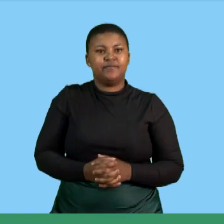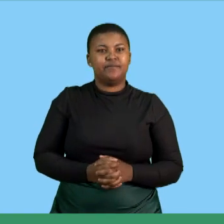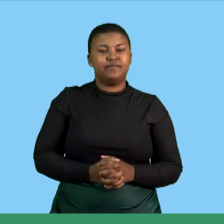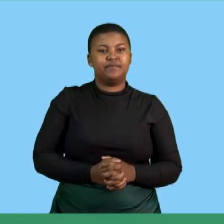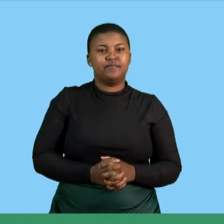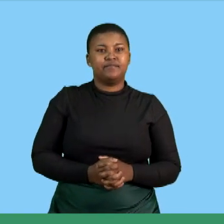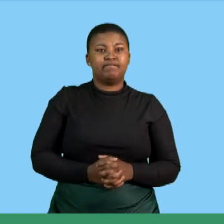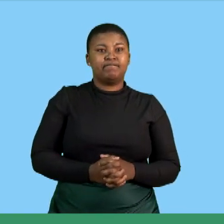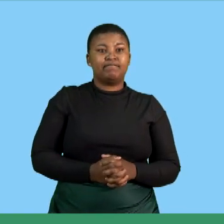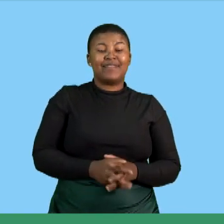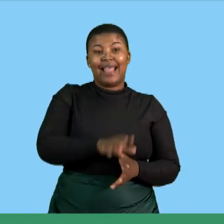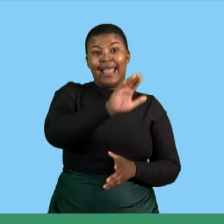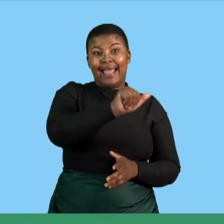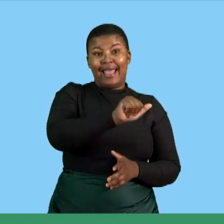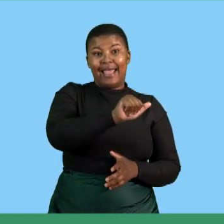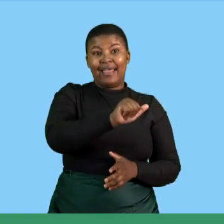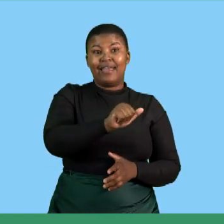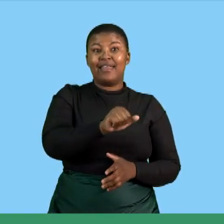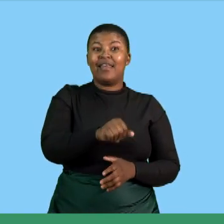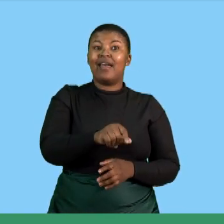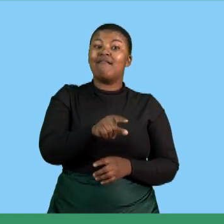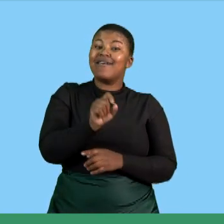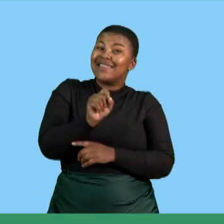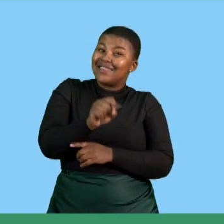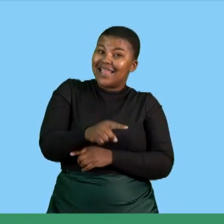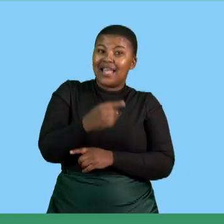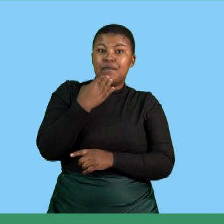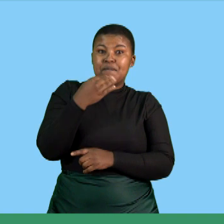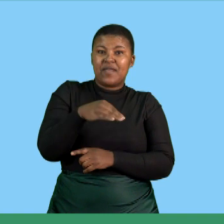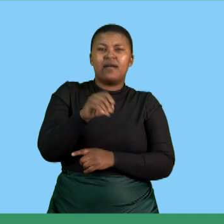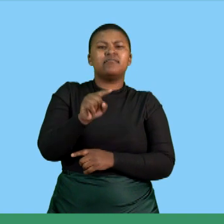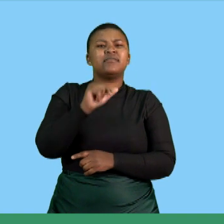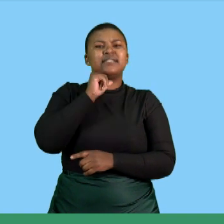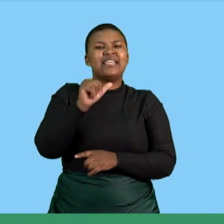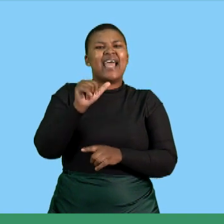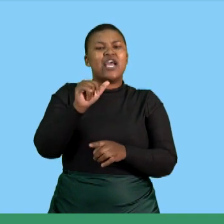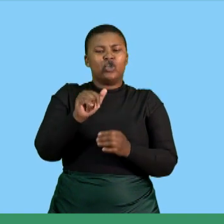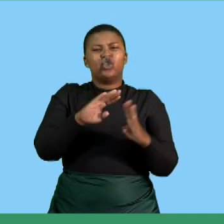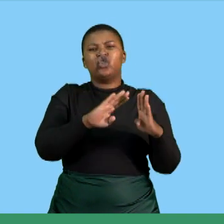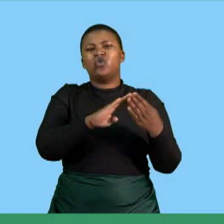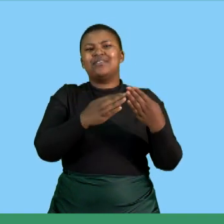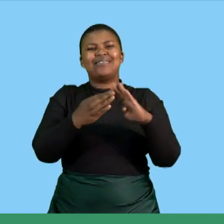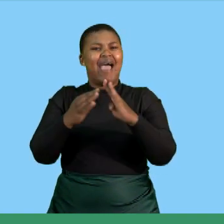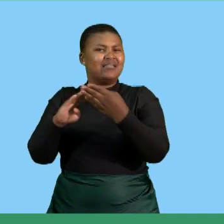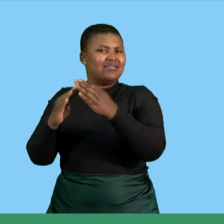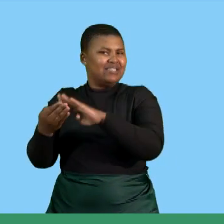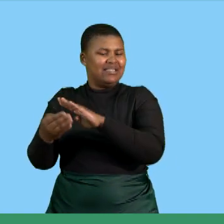A. The what refers to the society, there's a little clue there for you